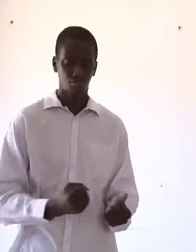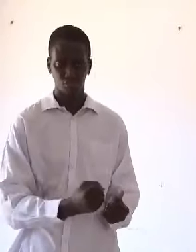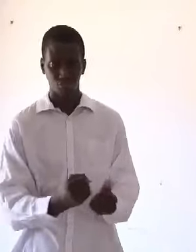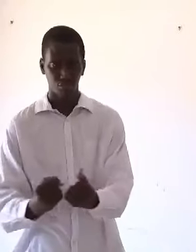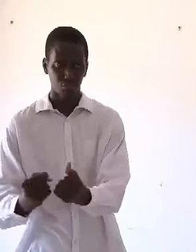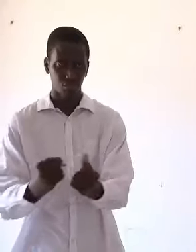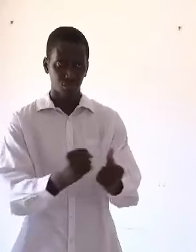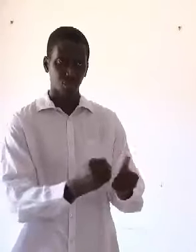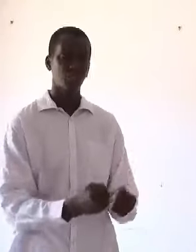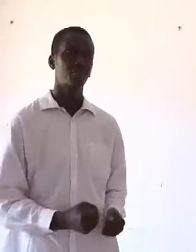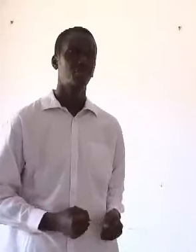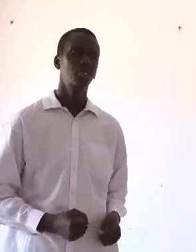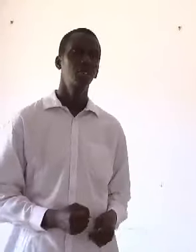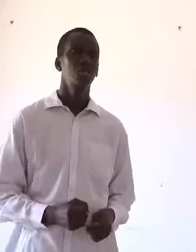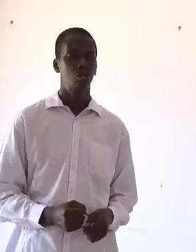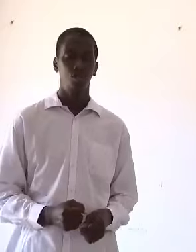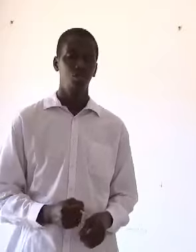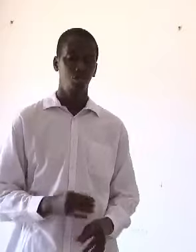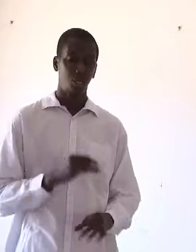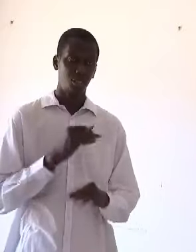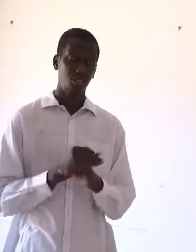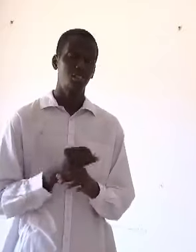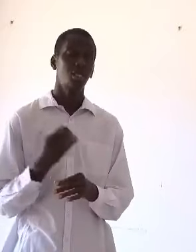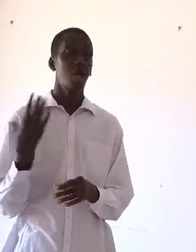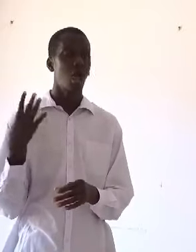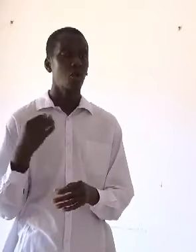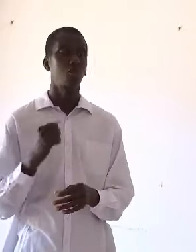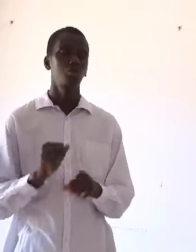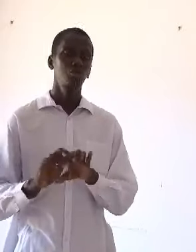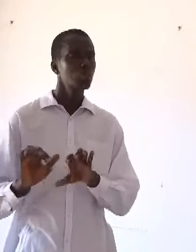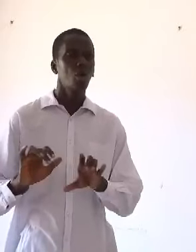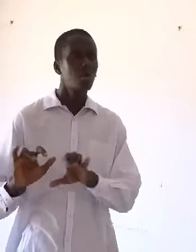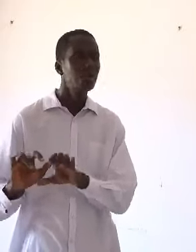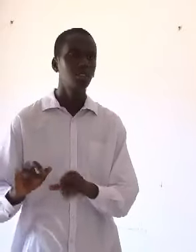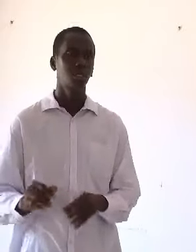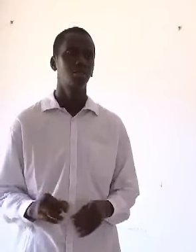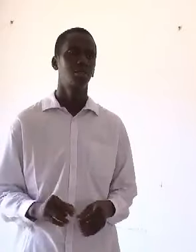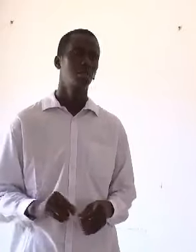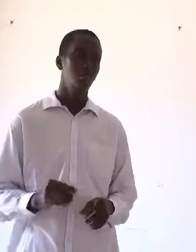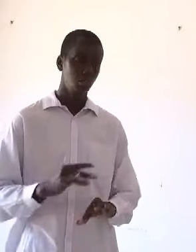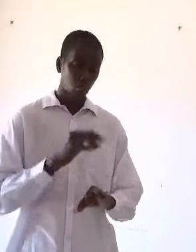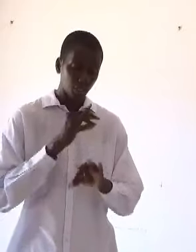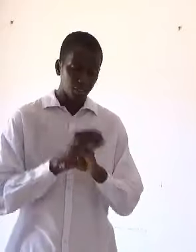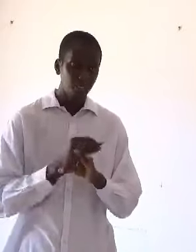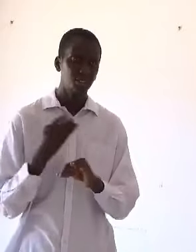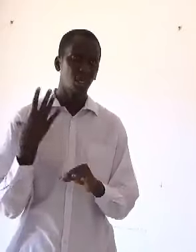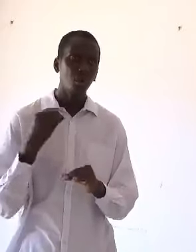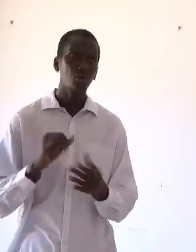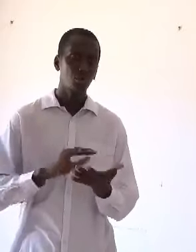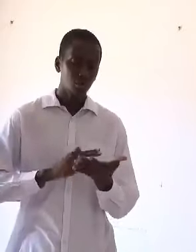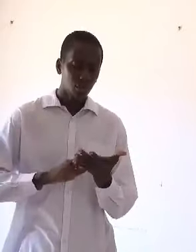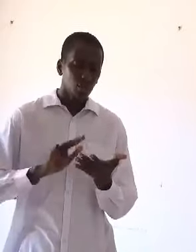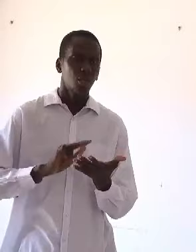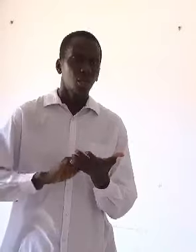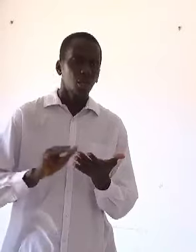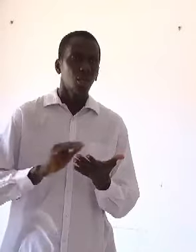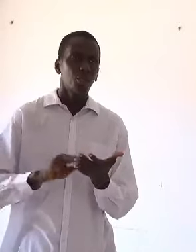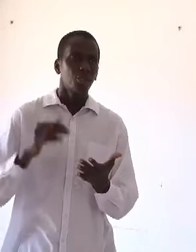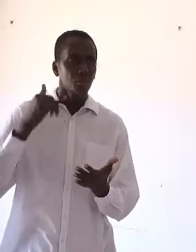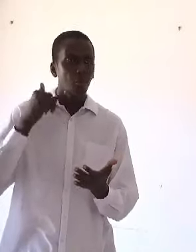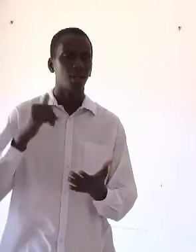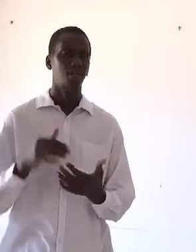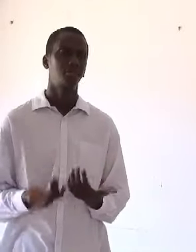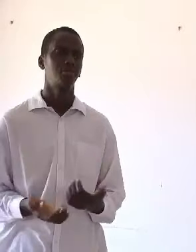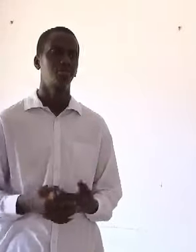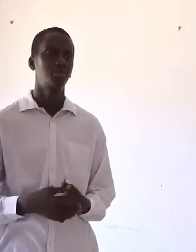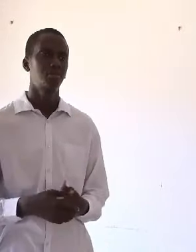driving and swimming. These are some of the tasks. It's a conditioned reflex. We learn these tasks, okay, and then from